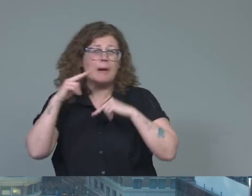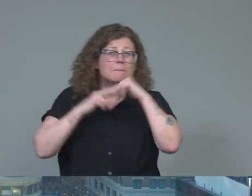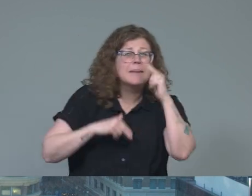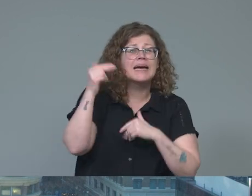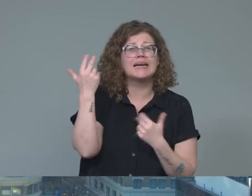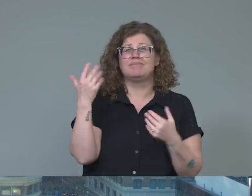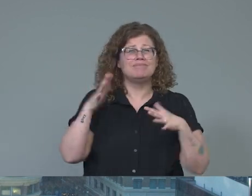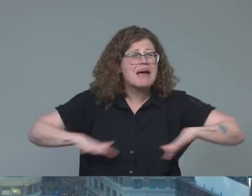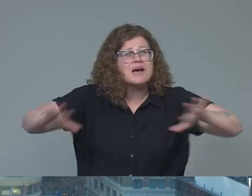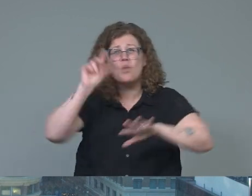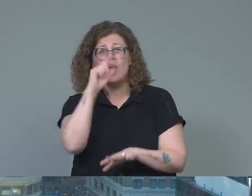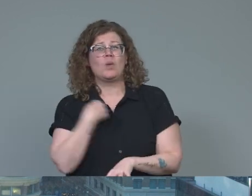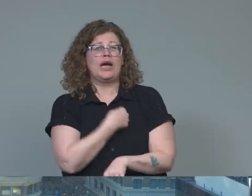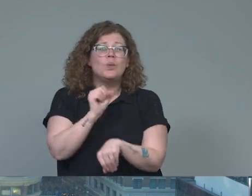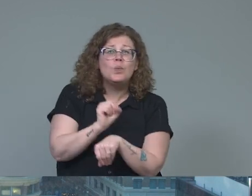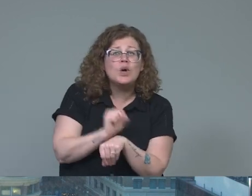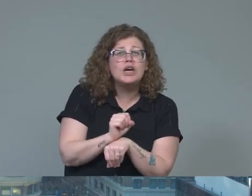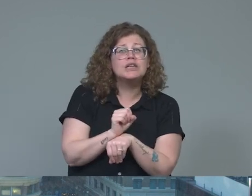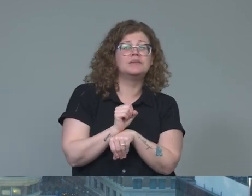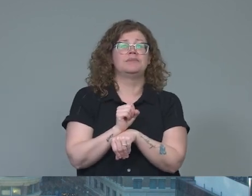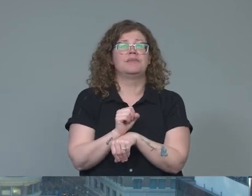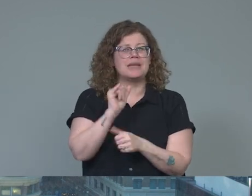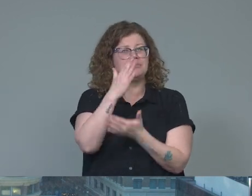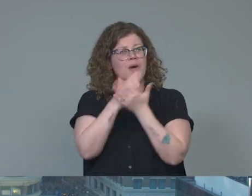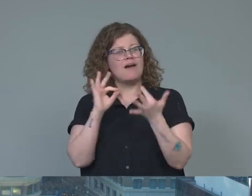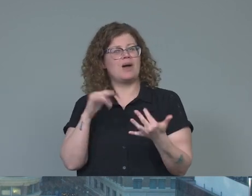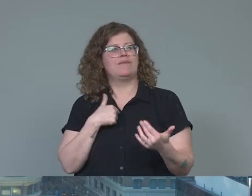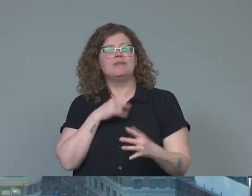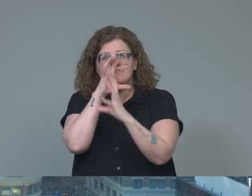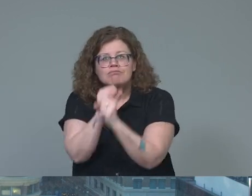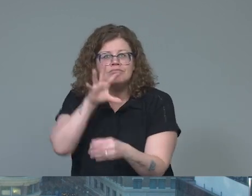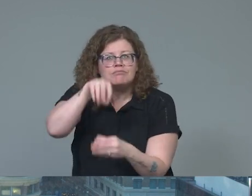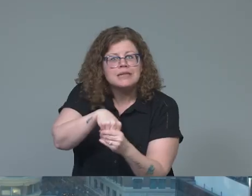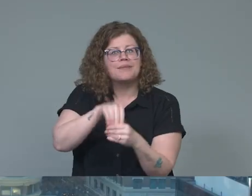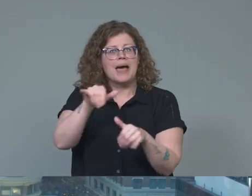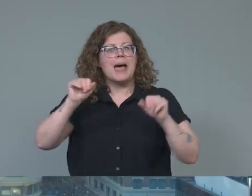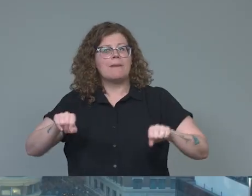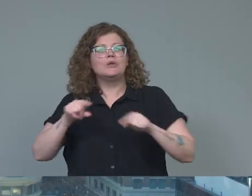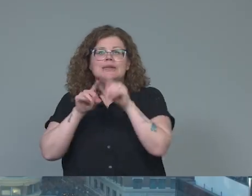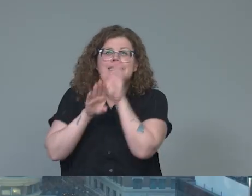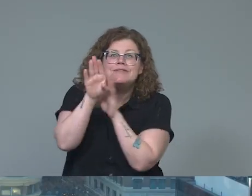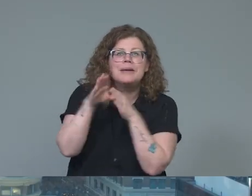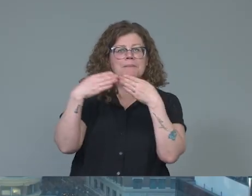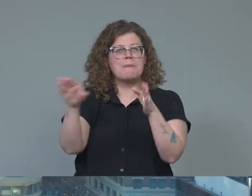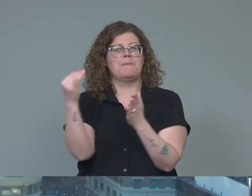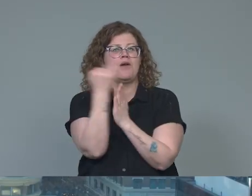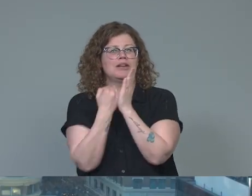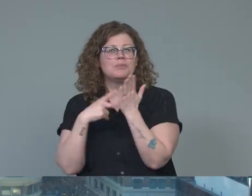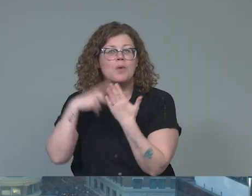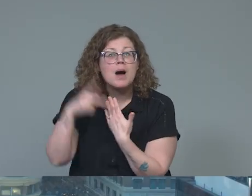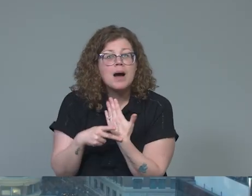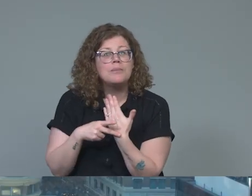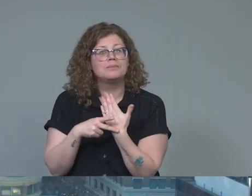art program on behalf of the city of Calgary was absolutely because of the strength of the relationships that I believe we have, and that we really